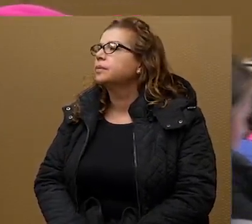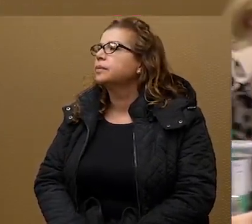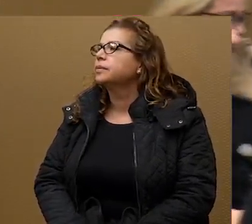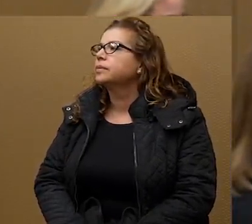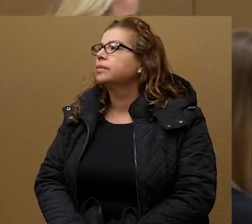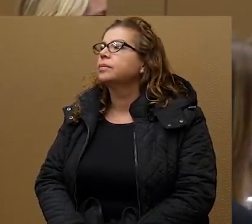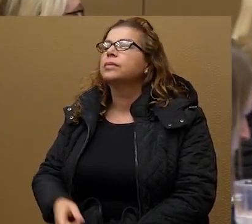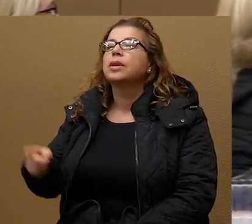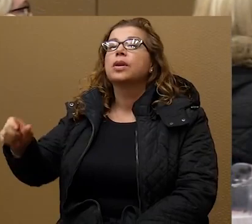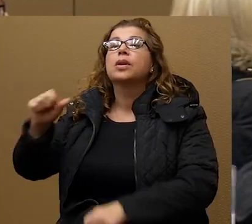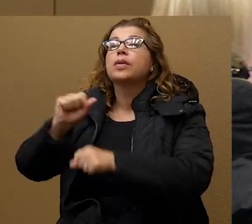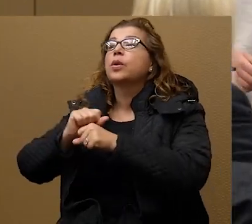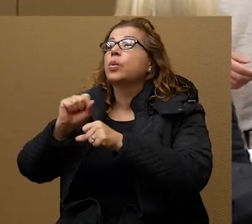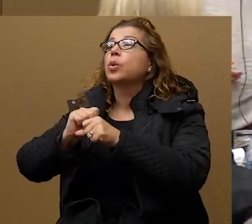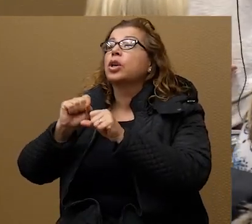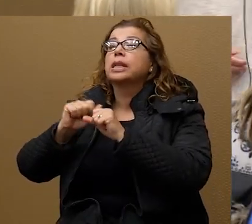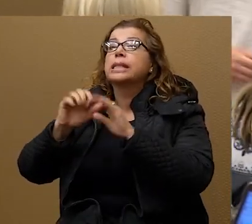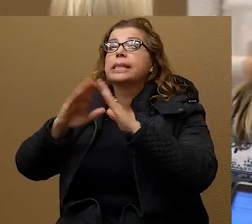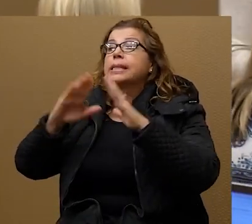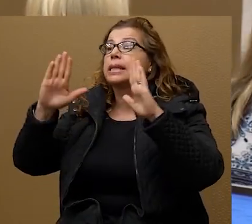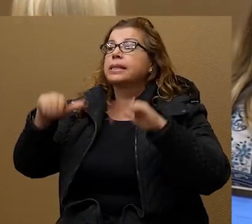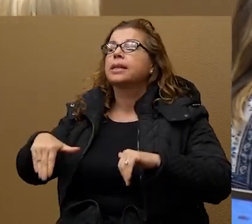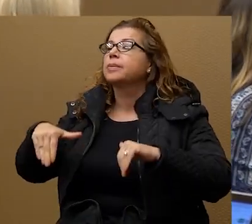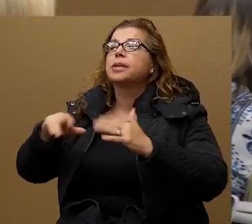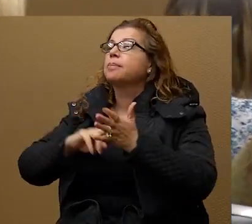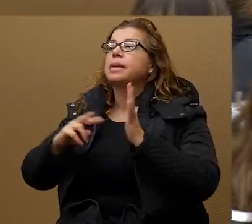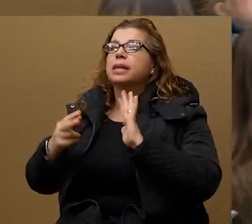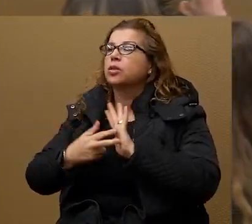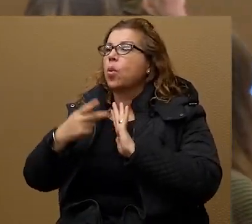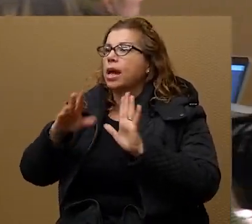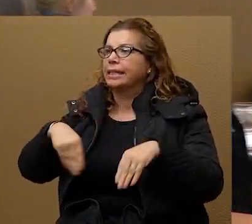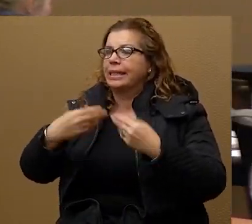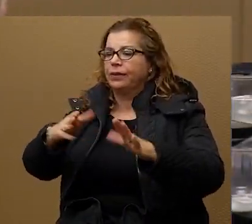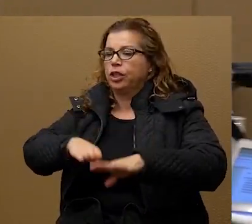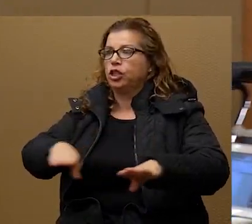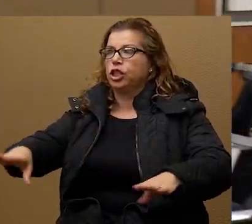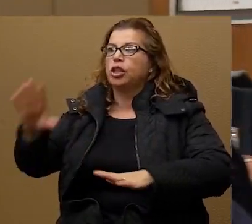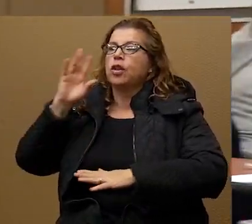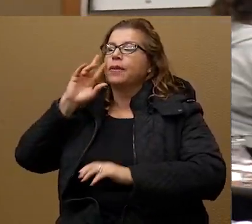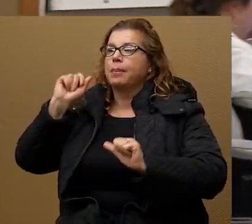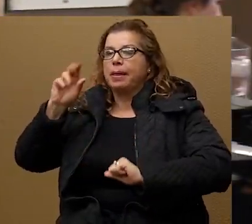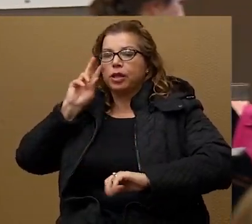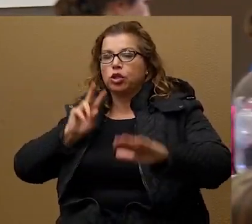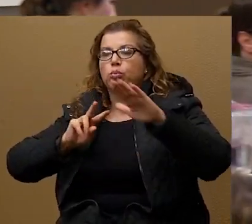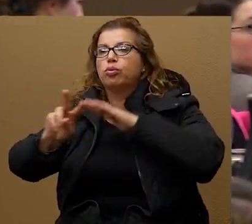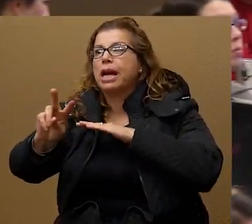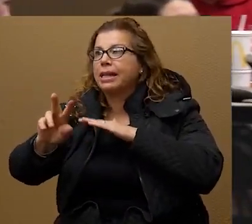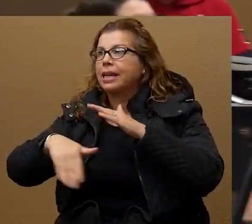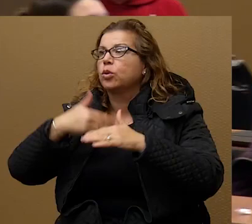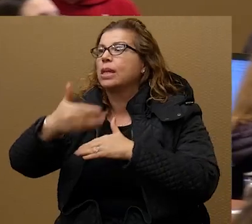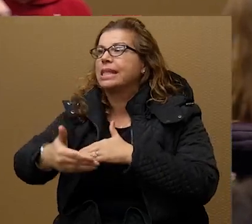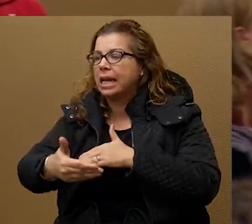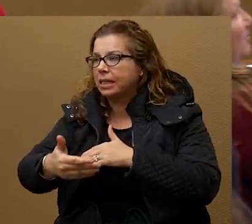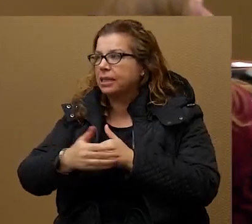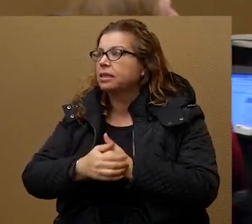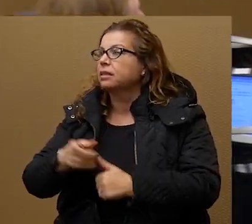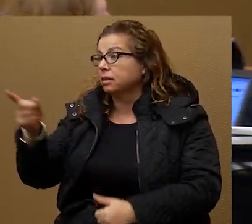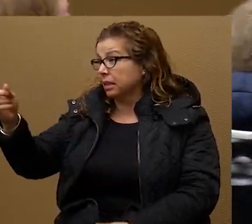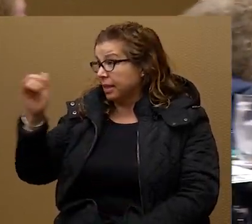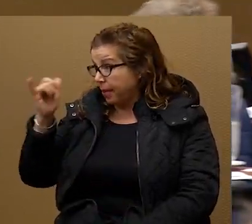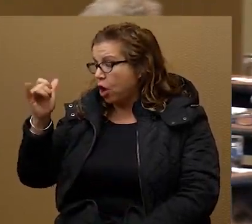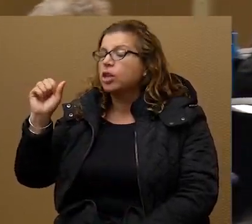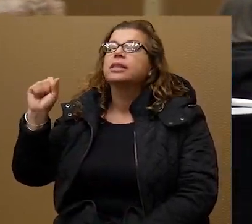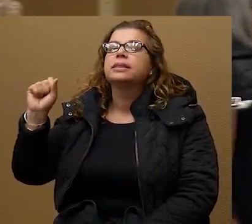So the work systems just make things more predictable for the students. Do you want to share? Or is it similar to? Yeah, it's similar.